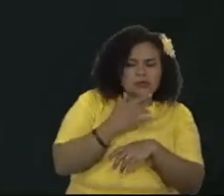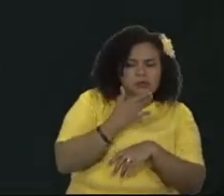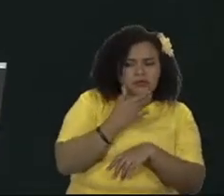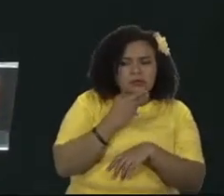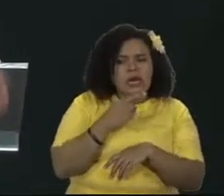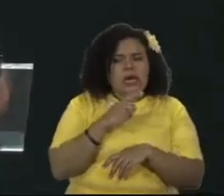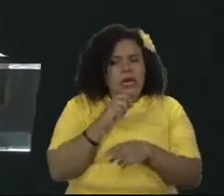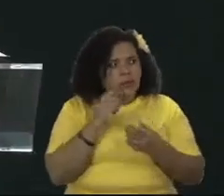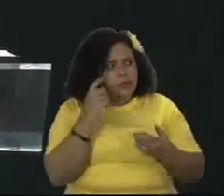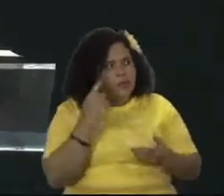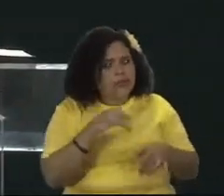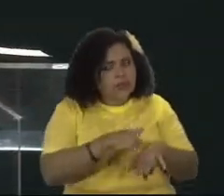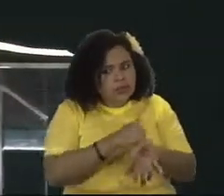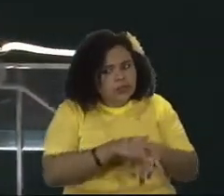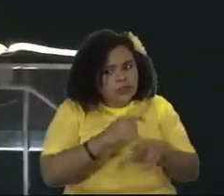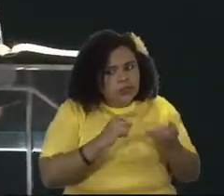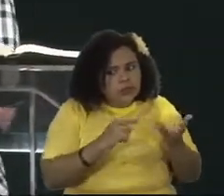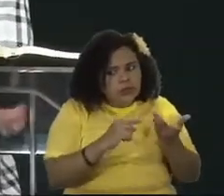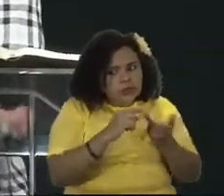to reach them.